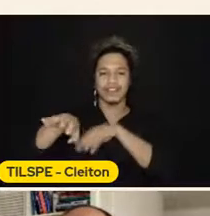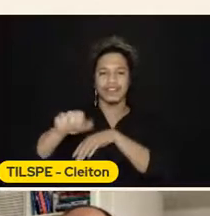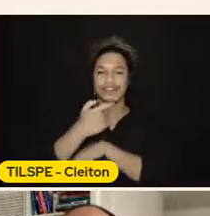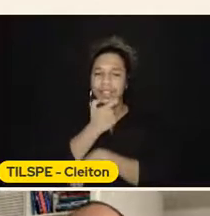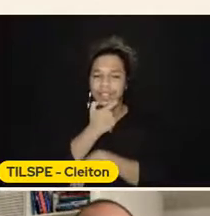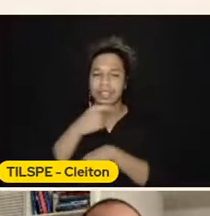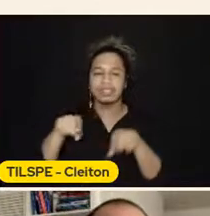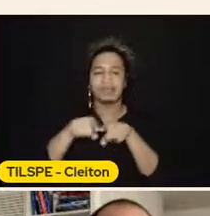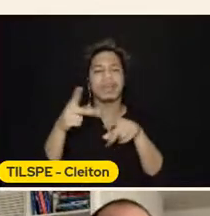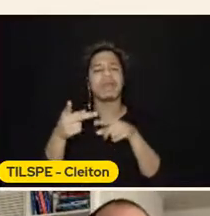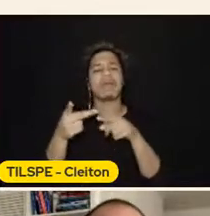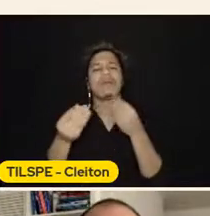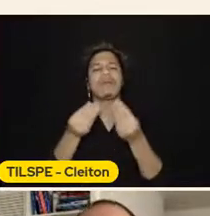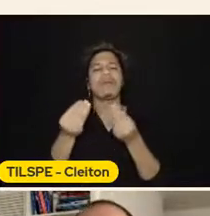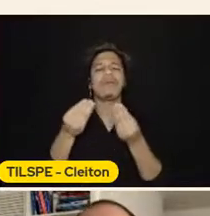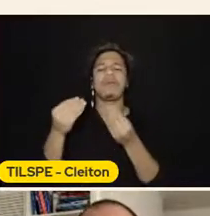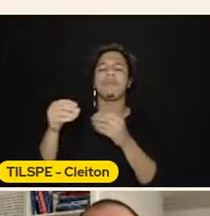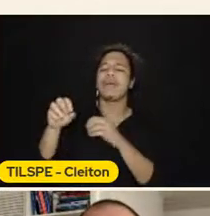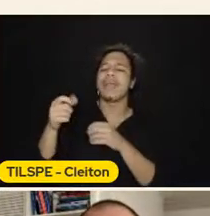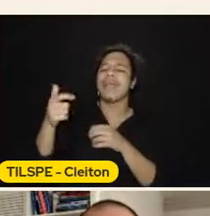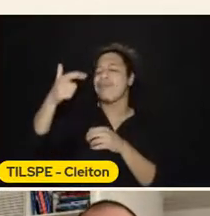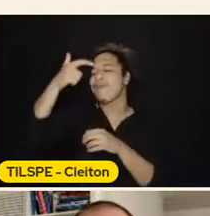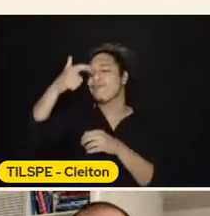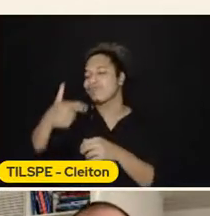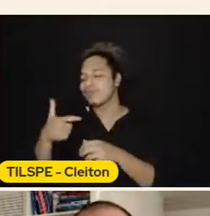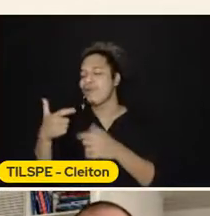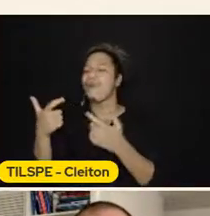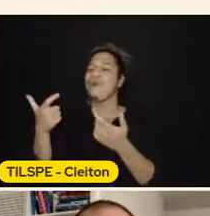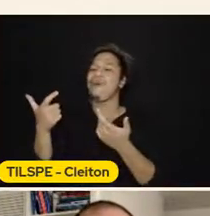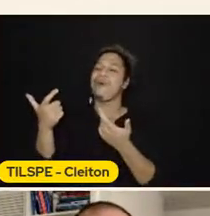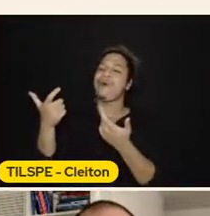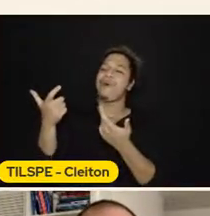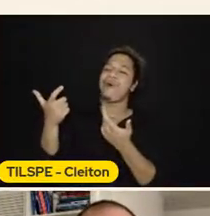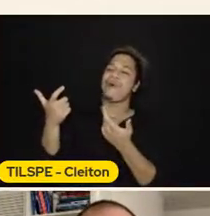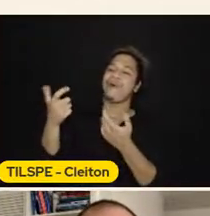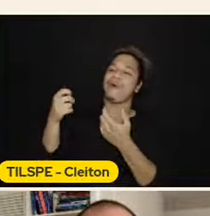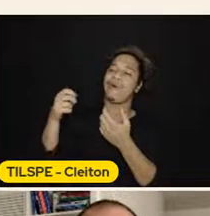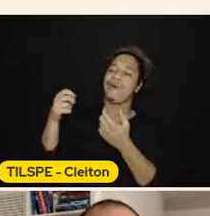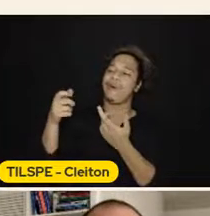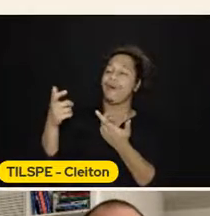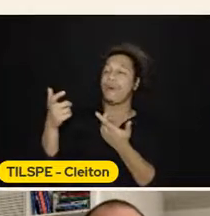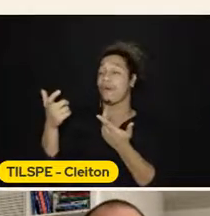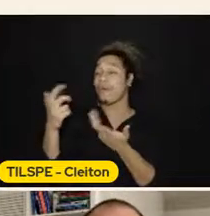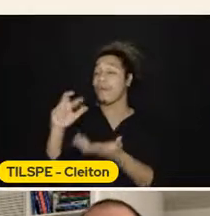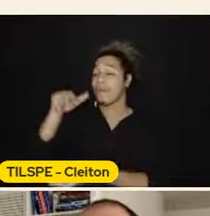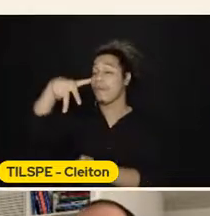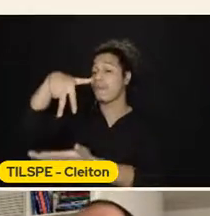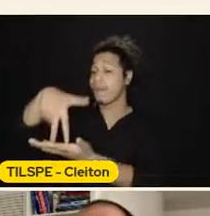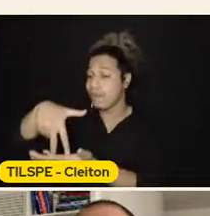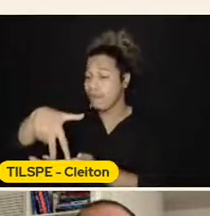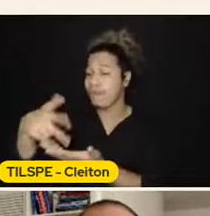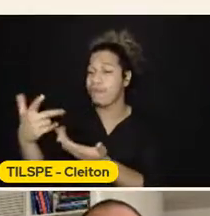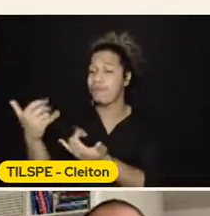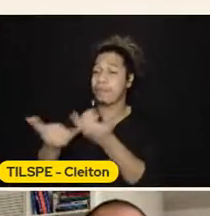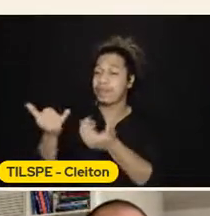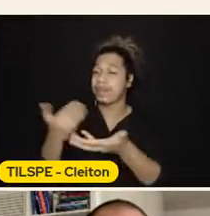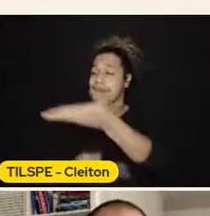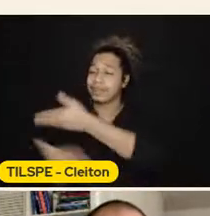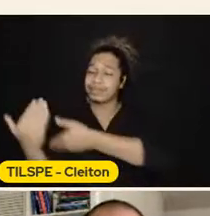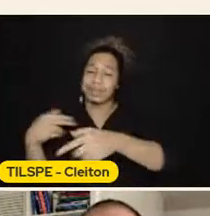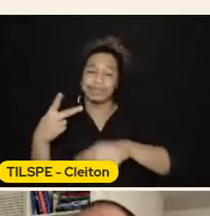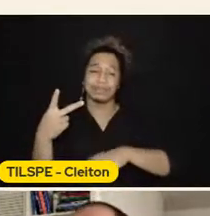nuances of being an entertainer, box ticker, just following methods, as Penny Cook says, being